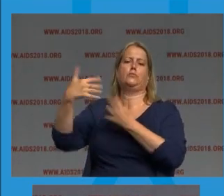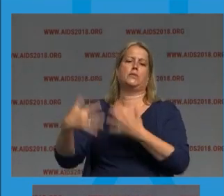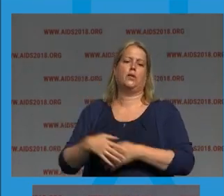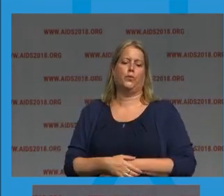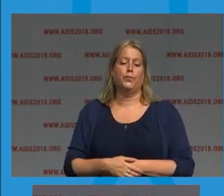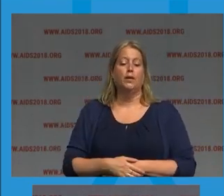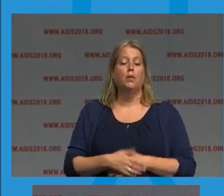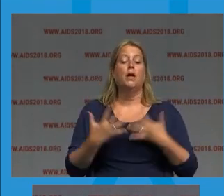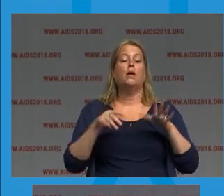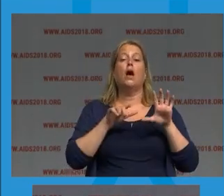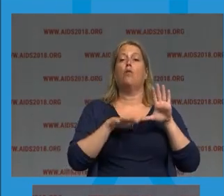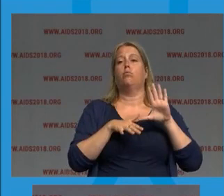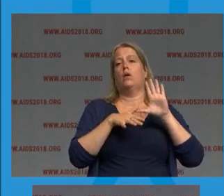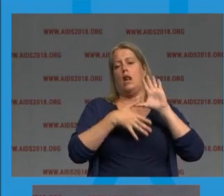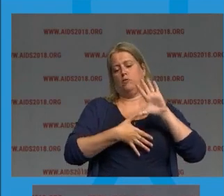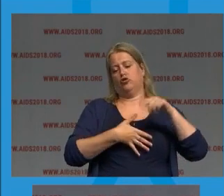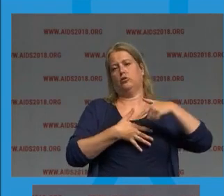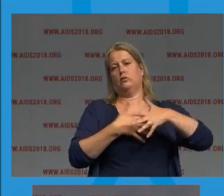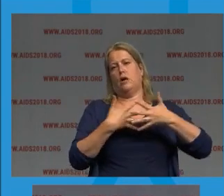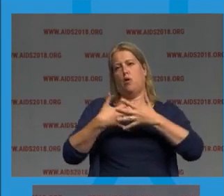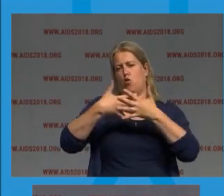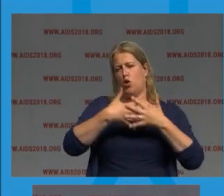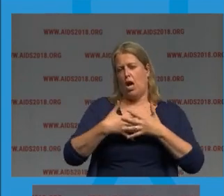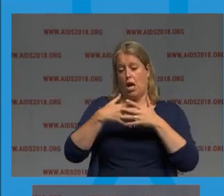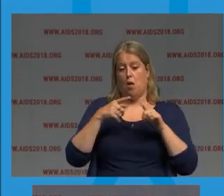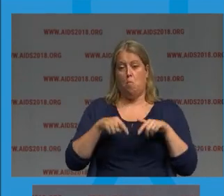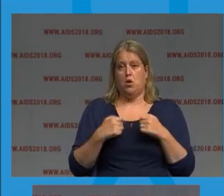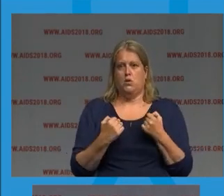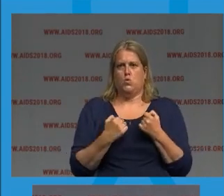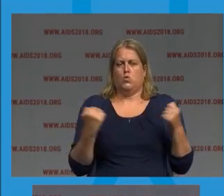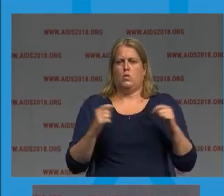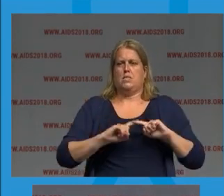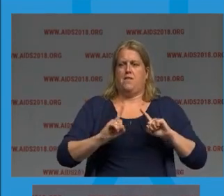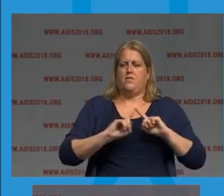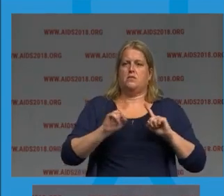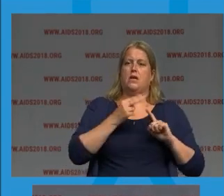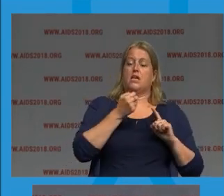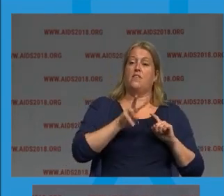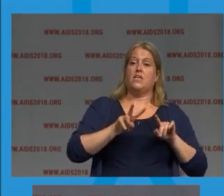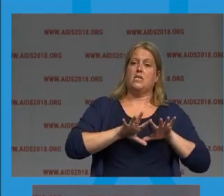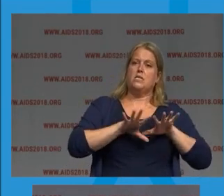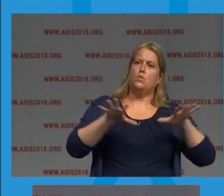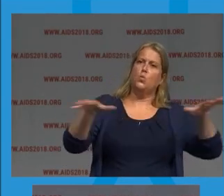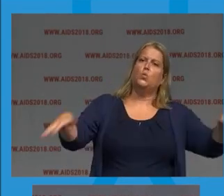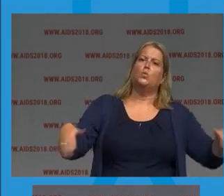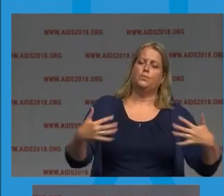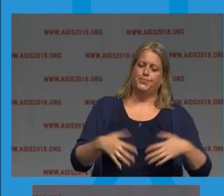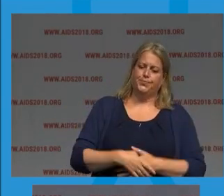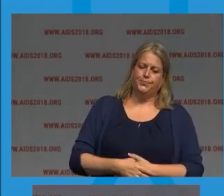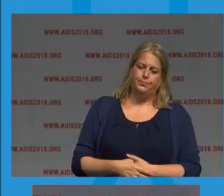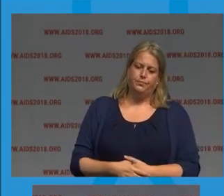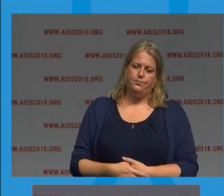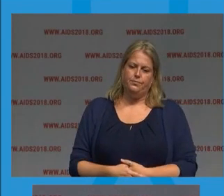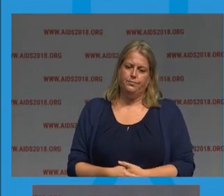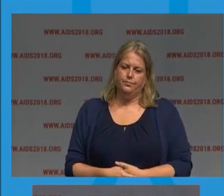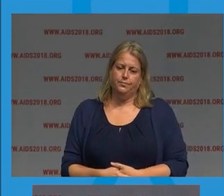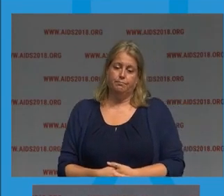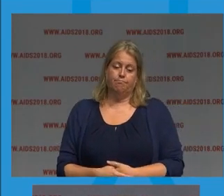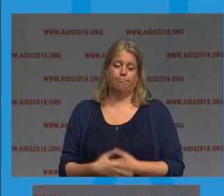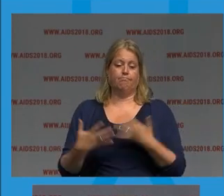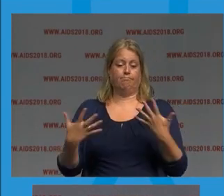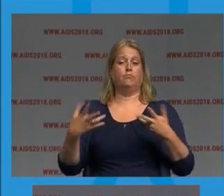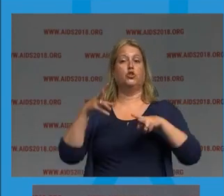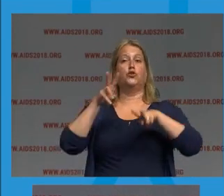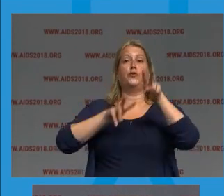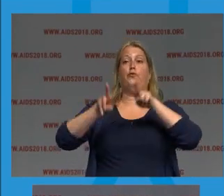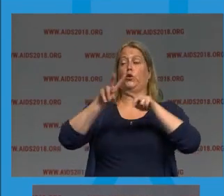Latin America, where we see some of the starkest differences of HIV burden among indigenous communities. So this is a review